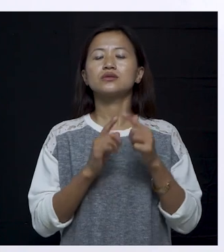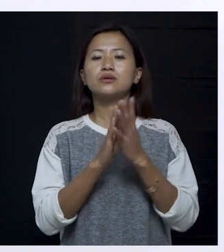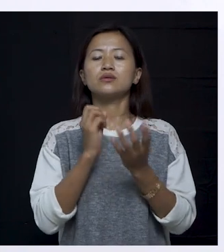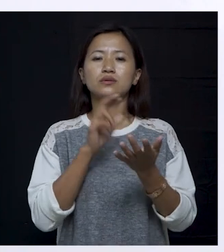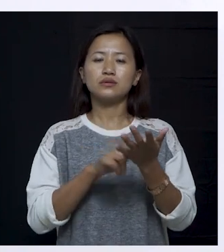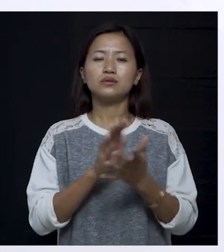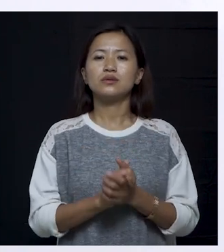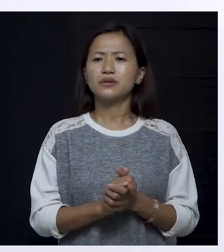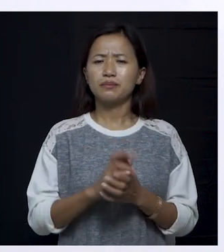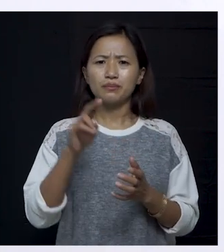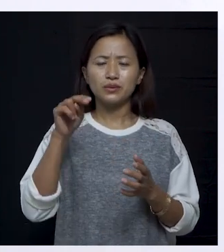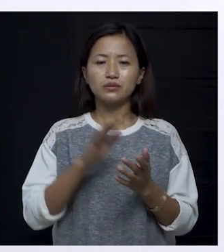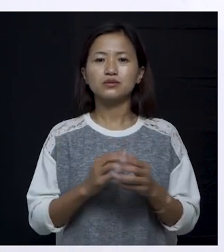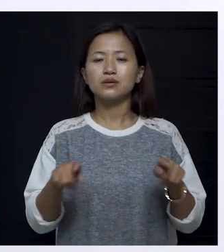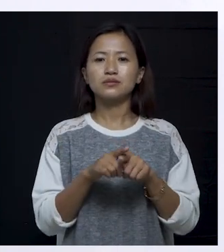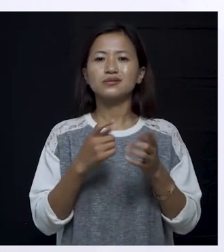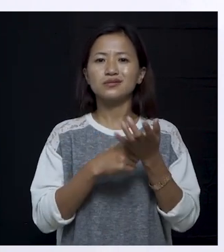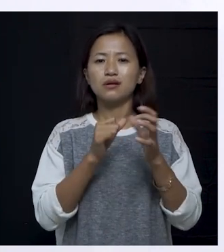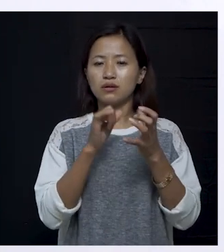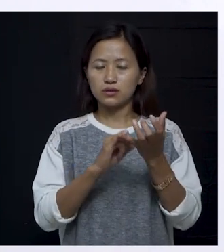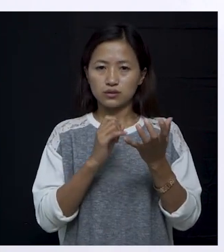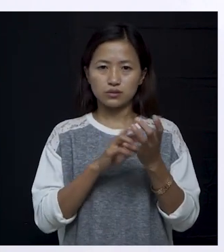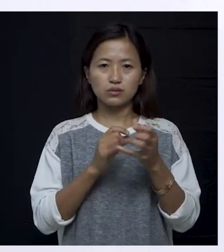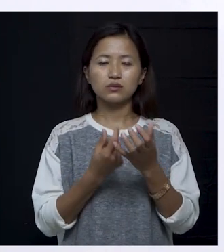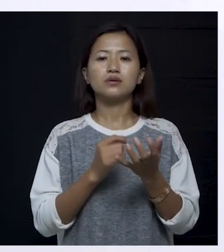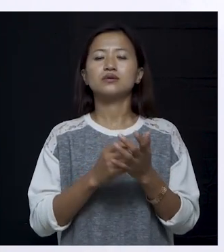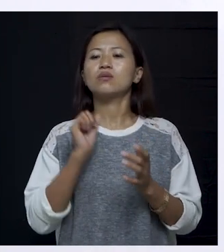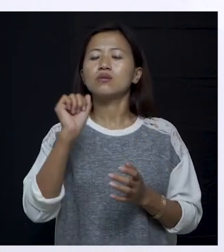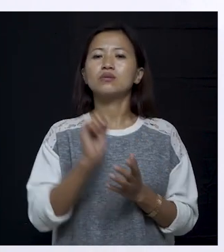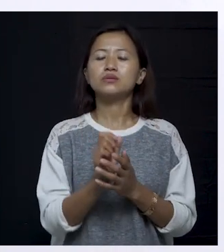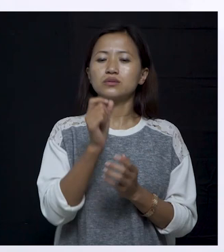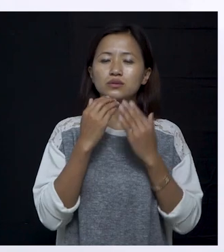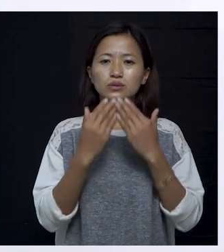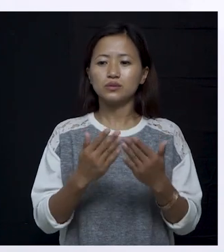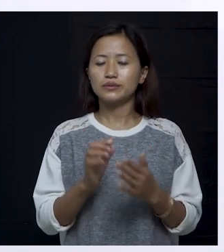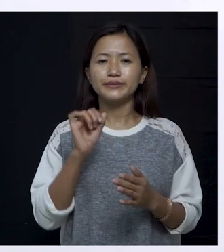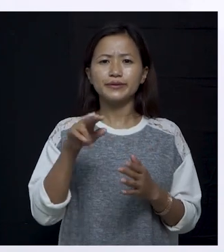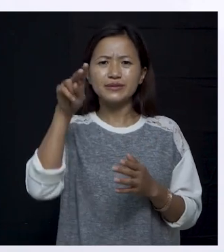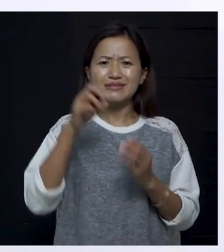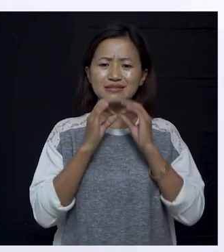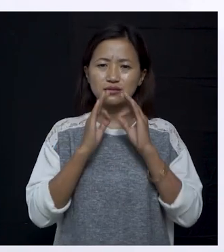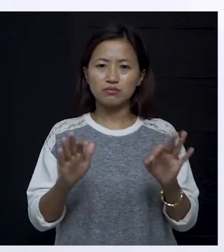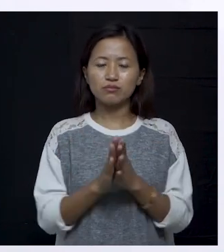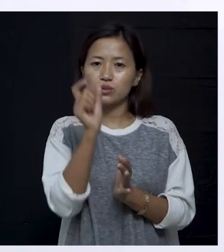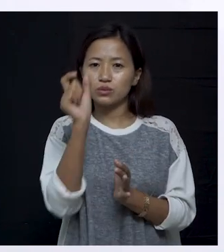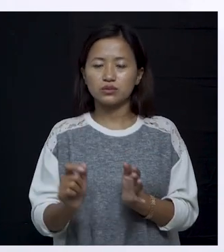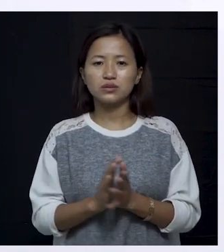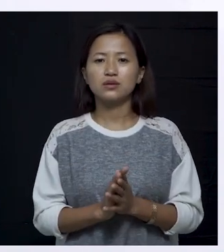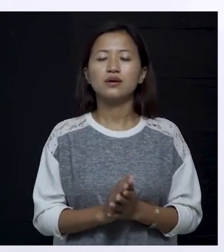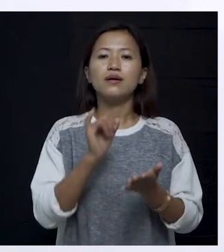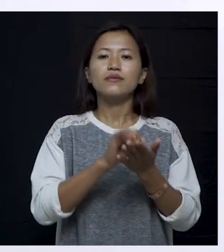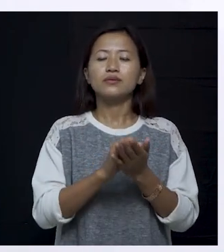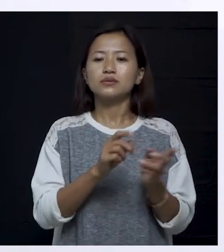if we have the means, the resources, we have the right to start our own school also. That is what we meant in simple words, okay? So that is